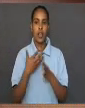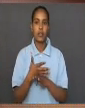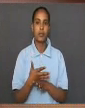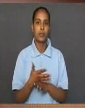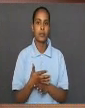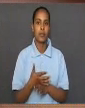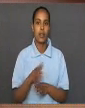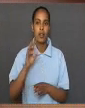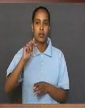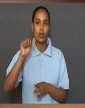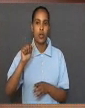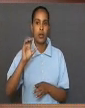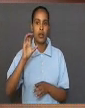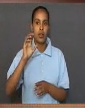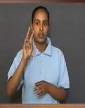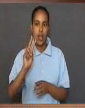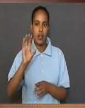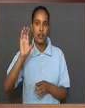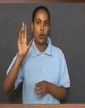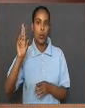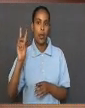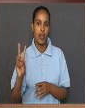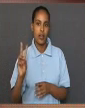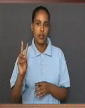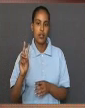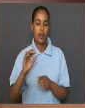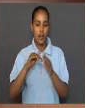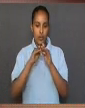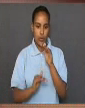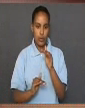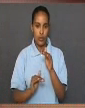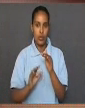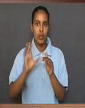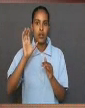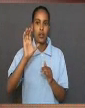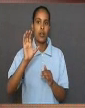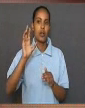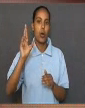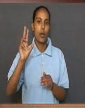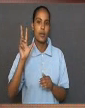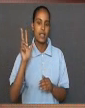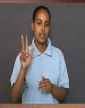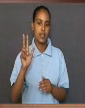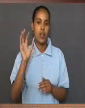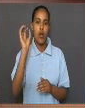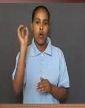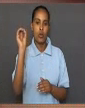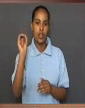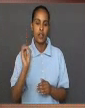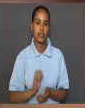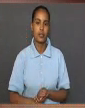Then, sodium dichromate is reduced to chromium-3